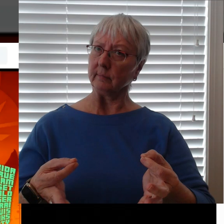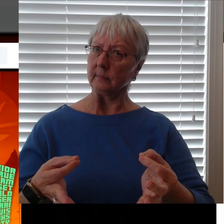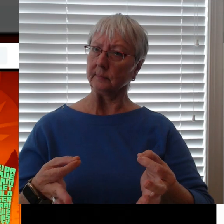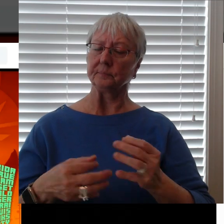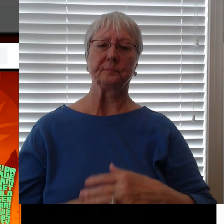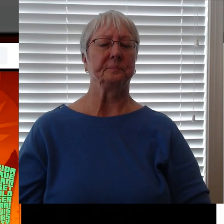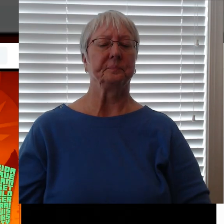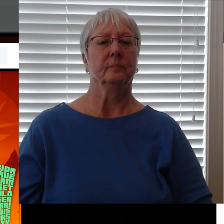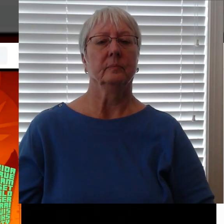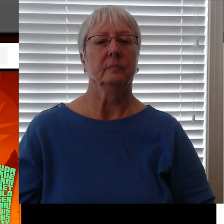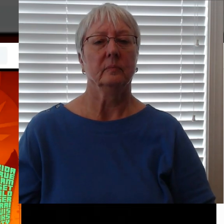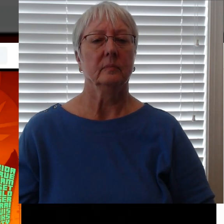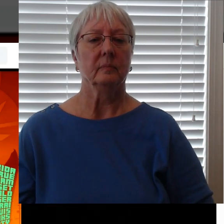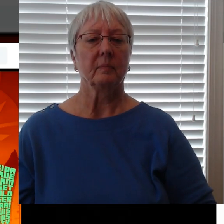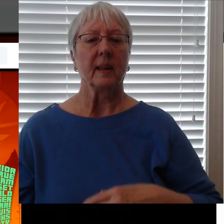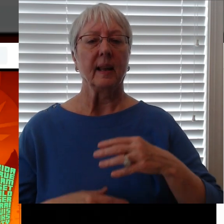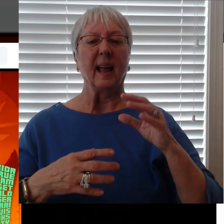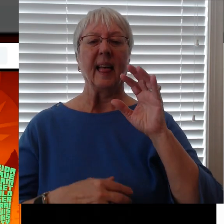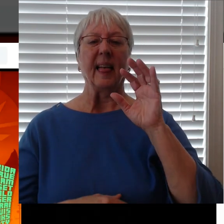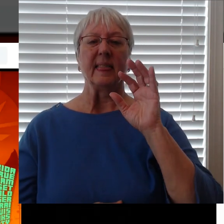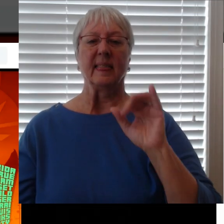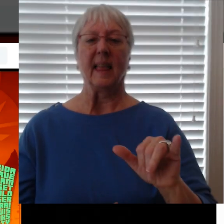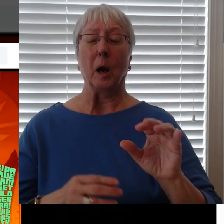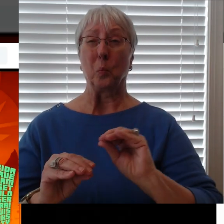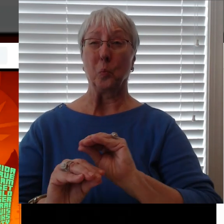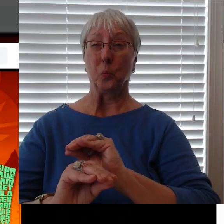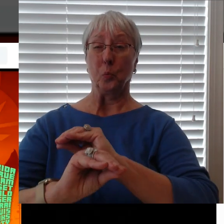The color is vibrant overall, but still